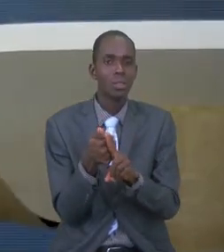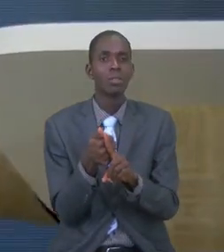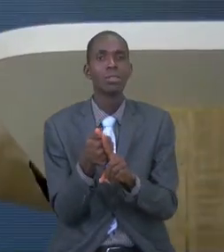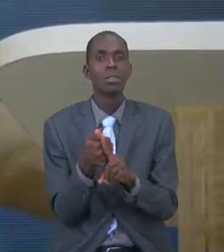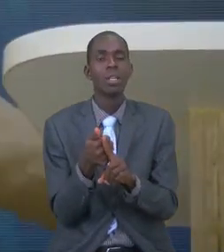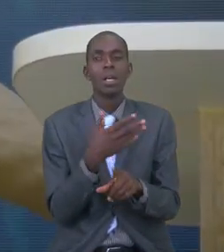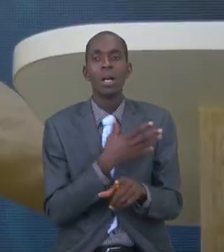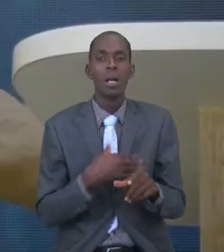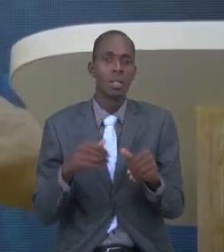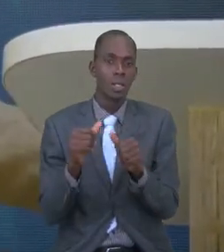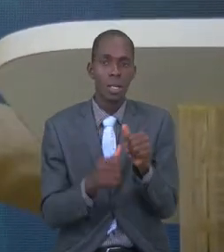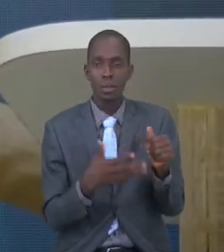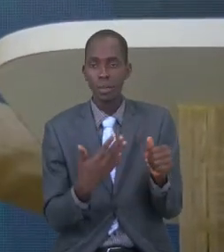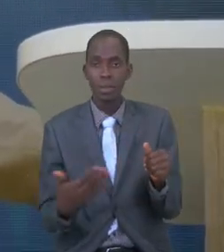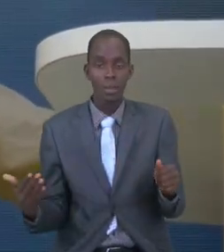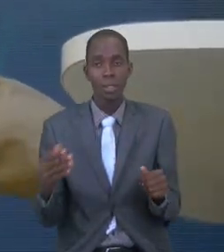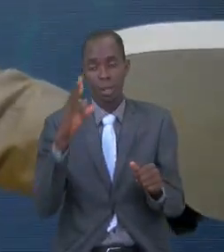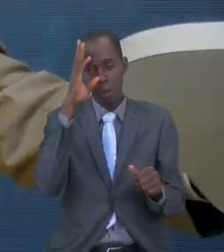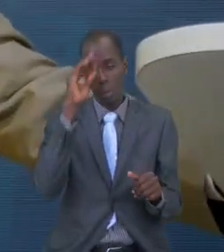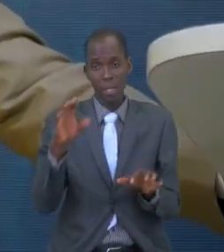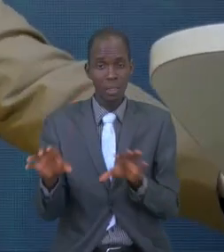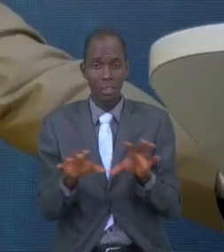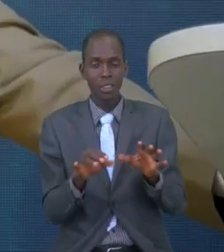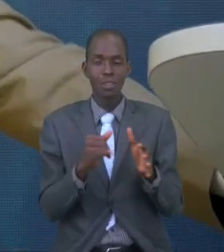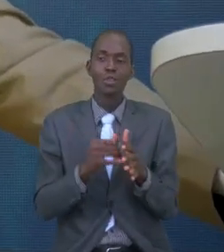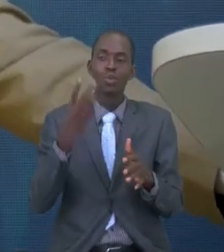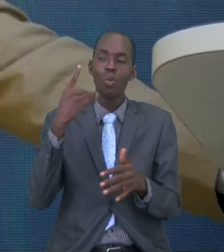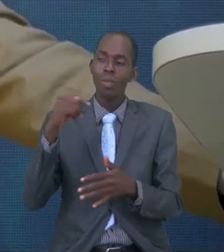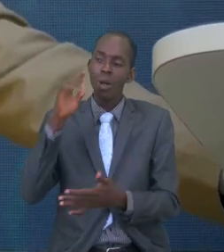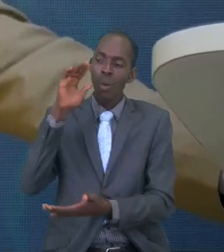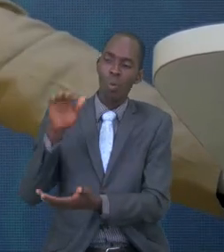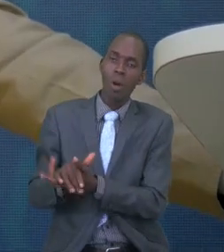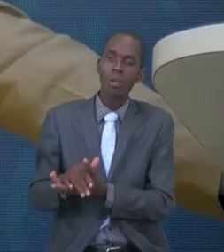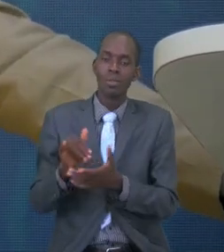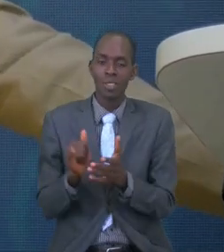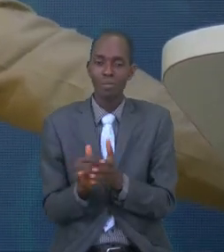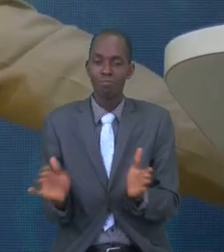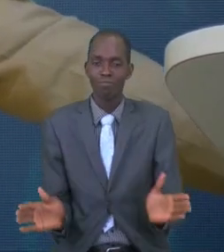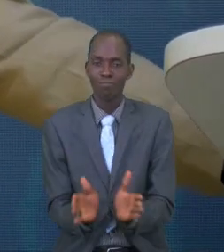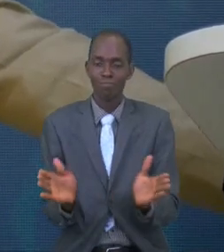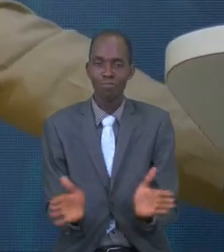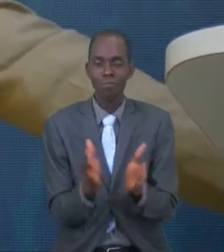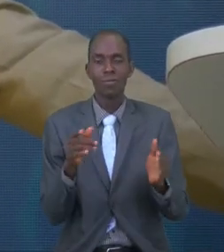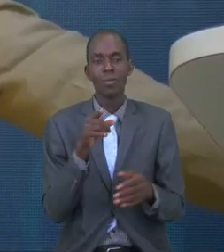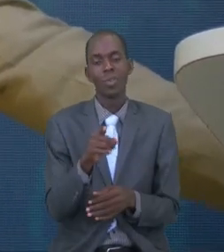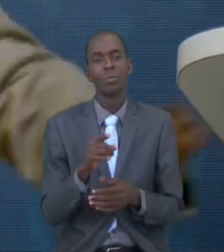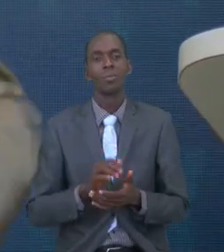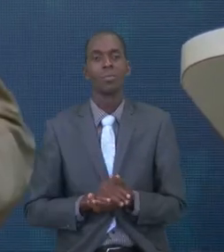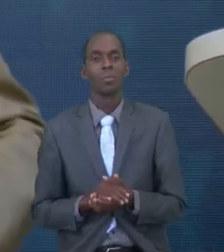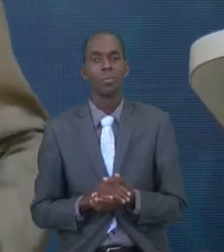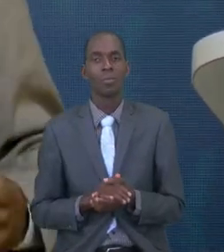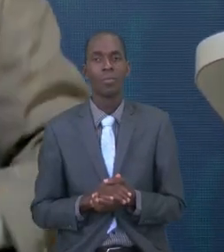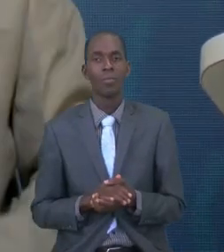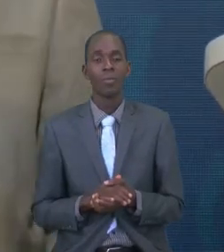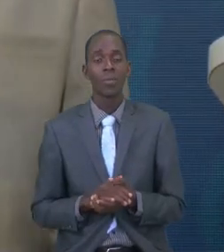and everything he did, it was Jezebel that stirred him up. You'll